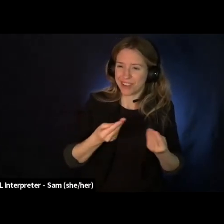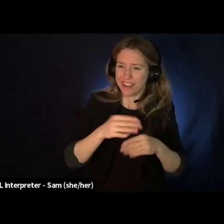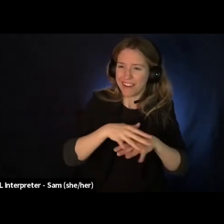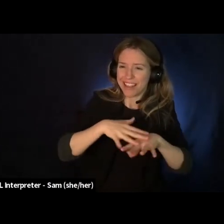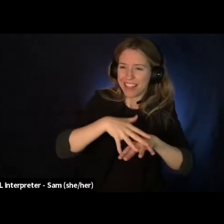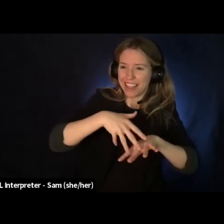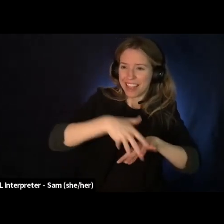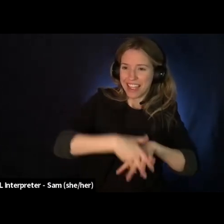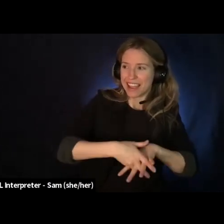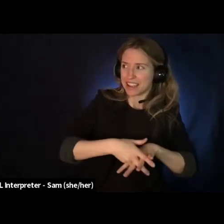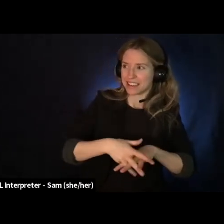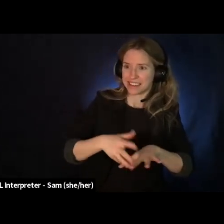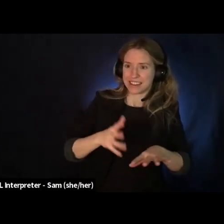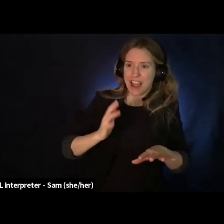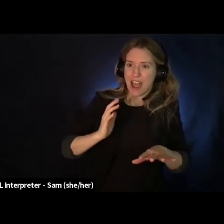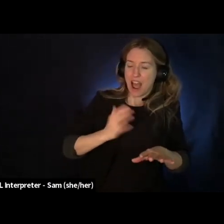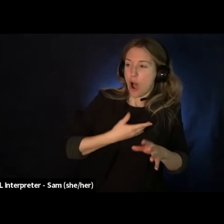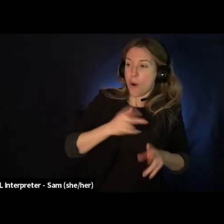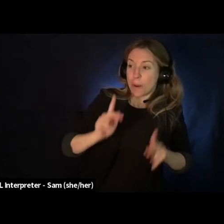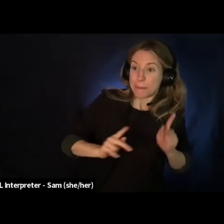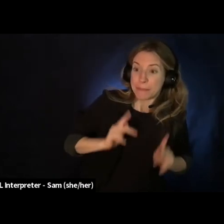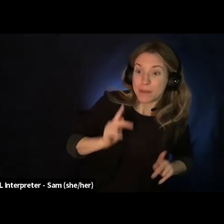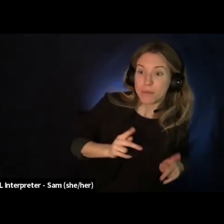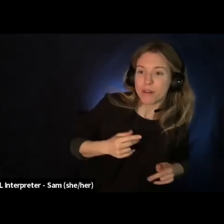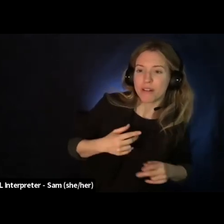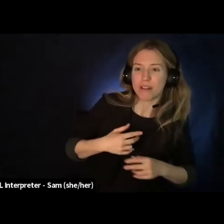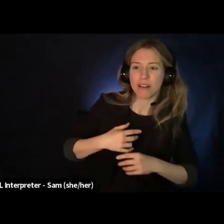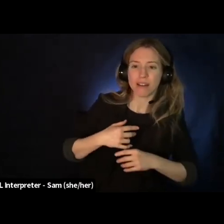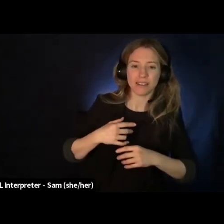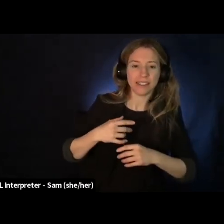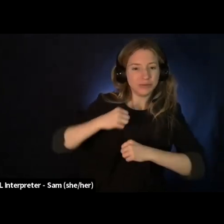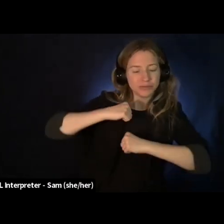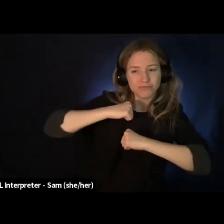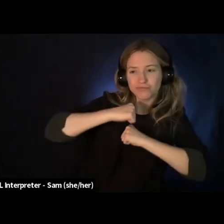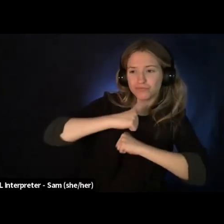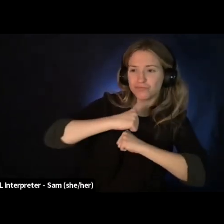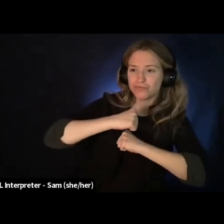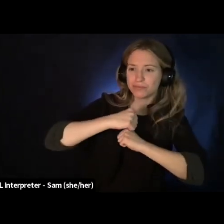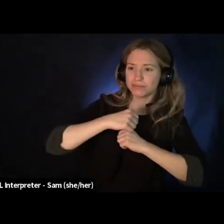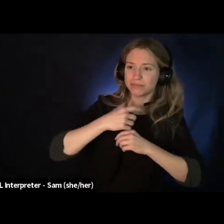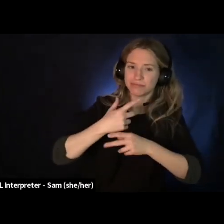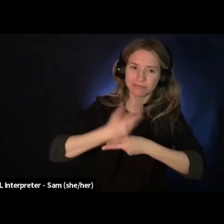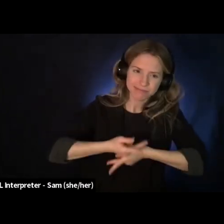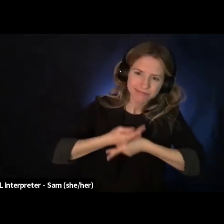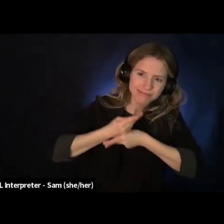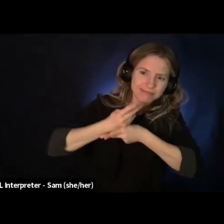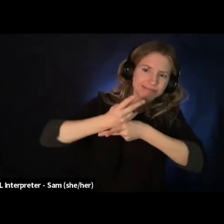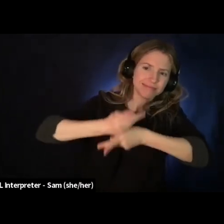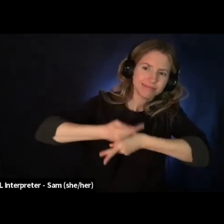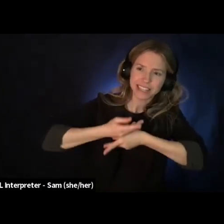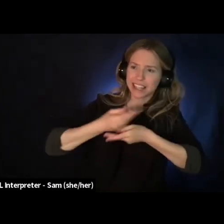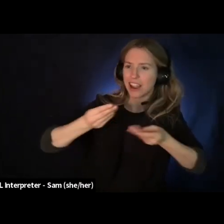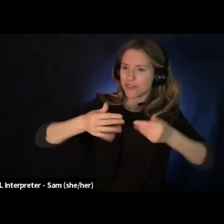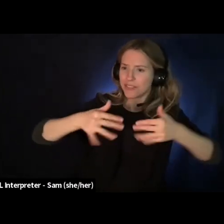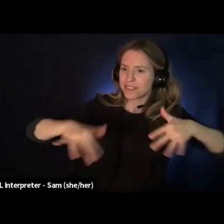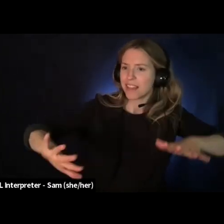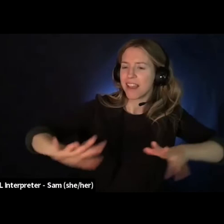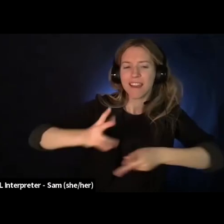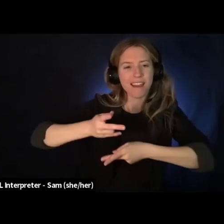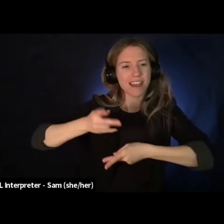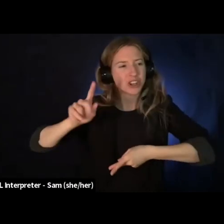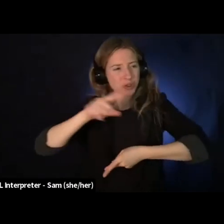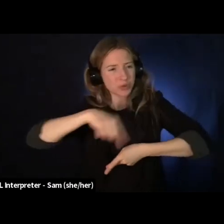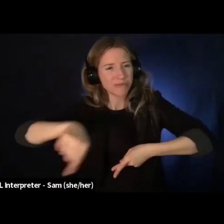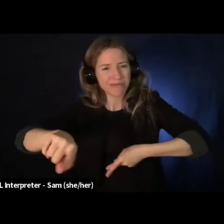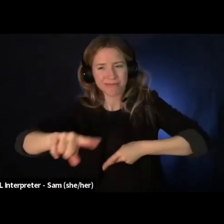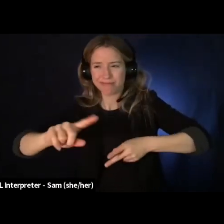people, if it wasn't for us and our resiliency and our